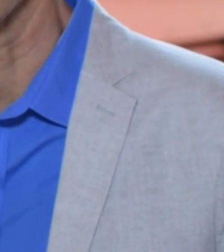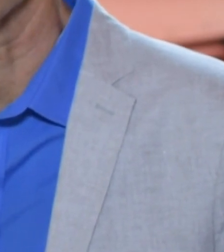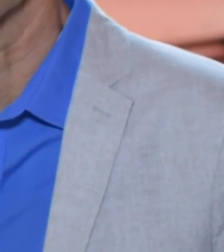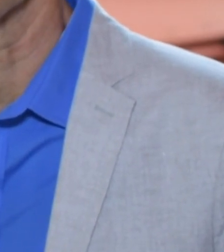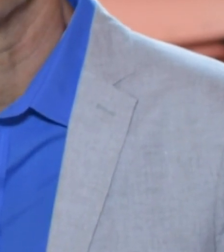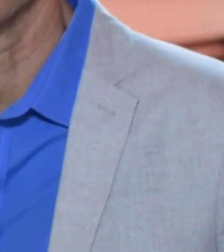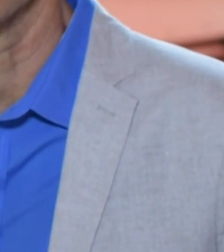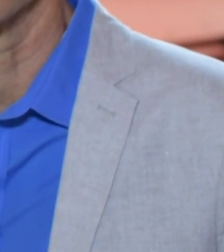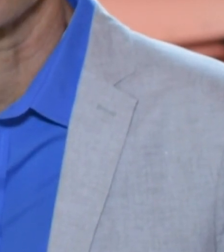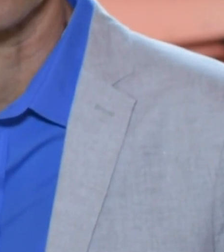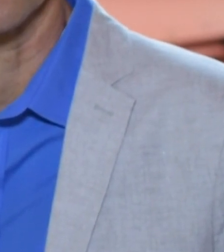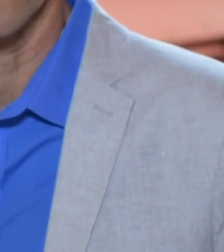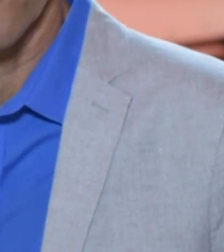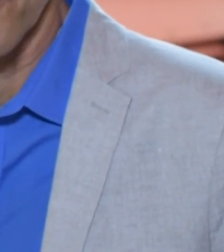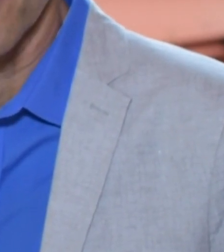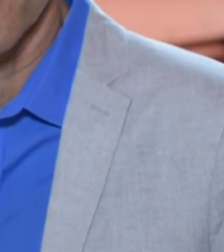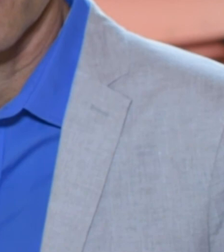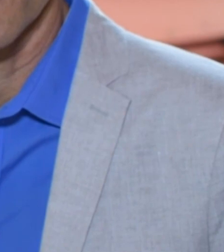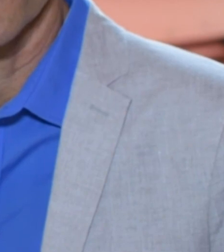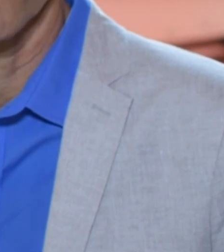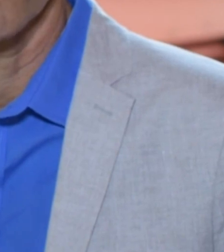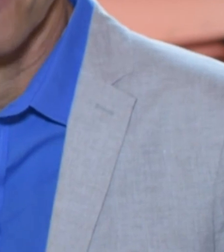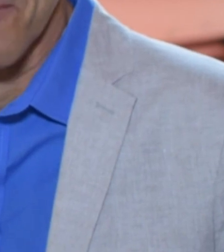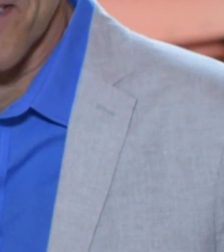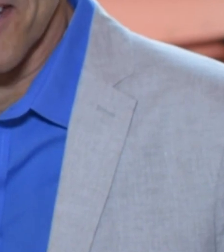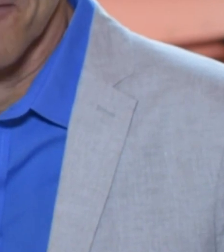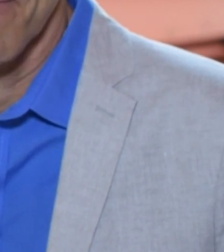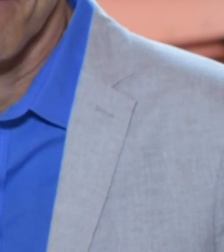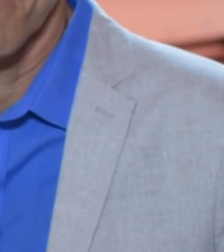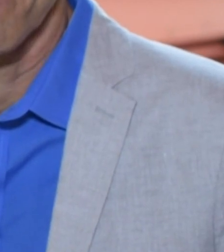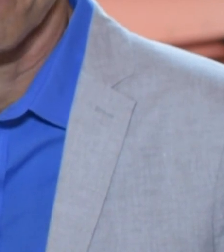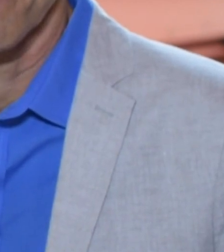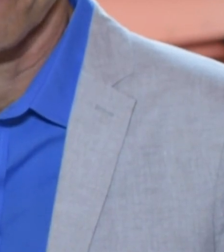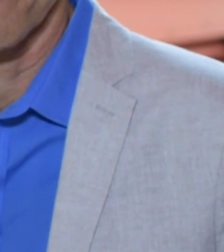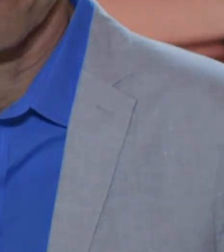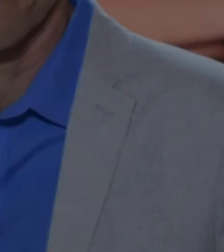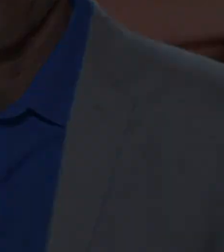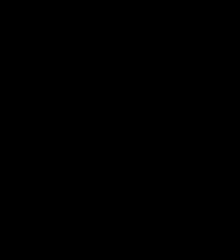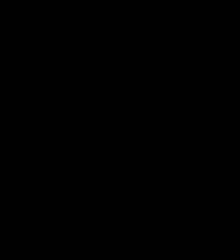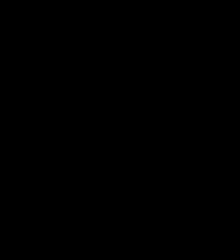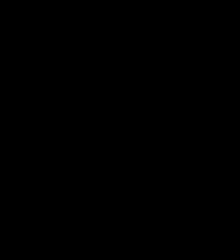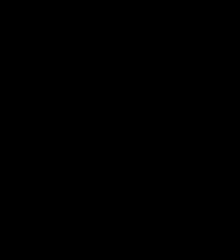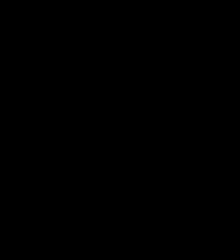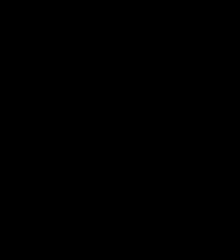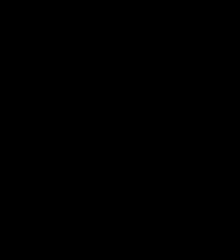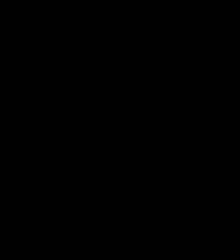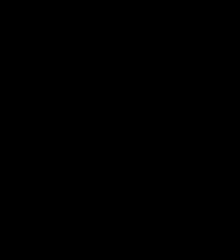come on, check us out at unityhills.org. Namaste.